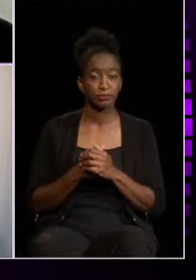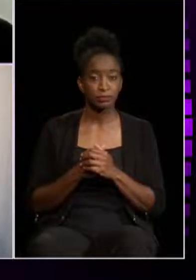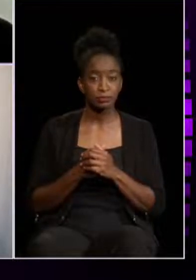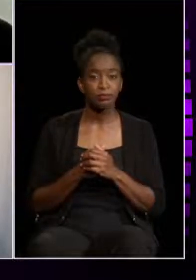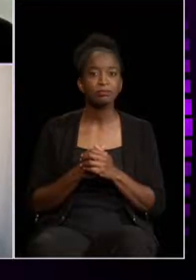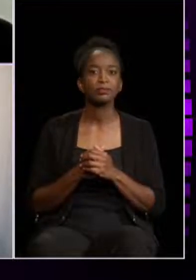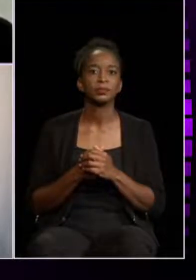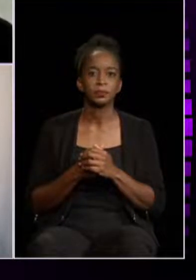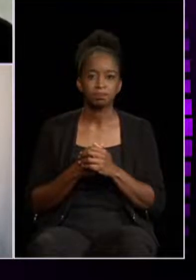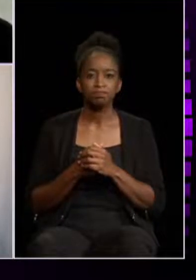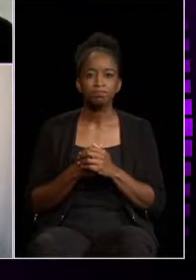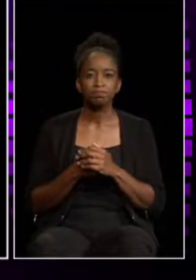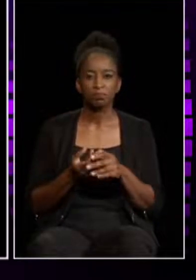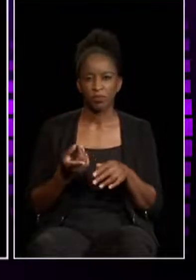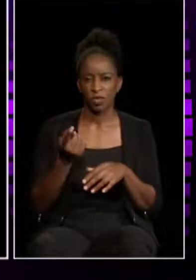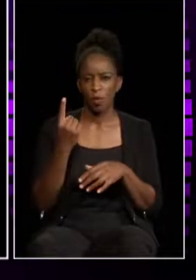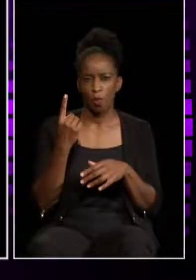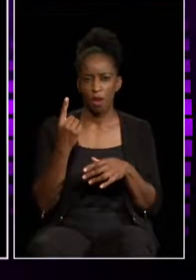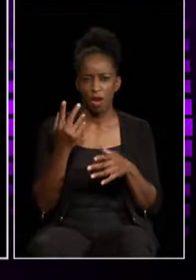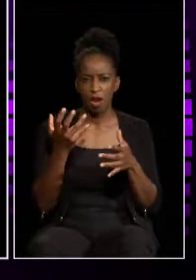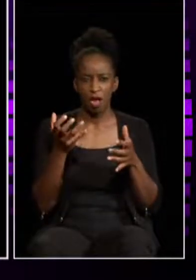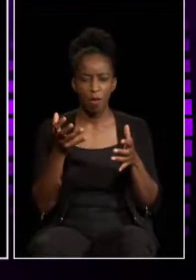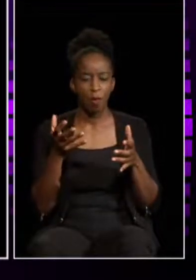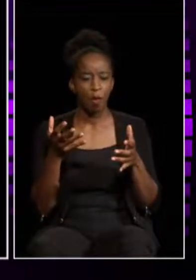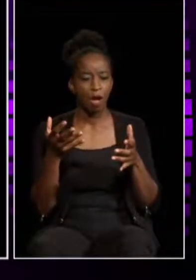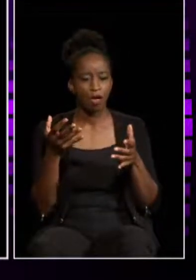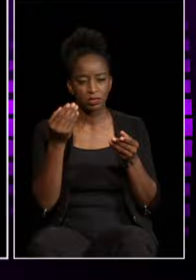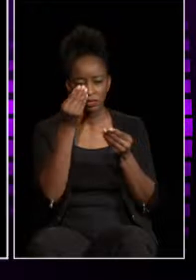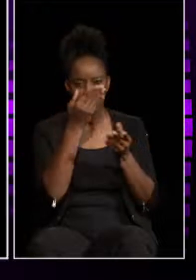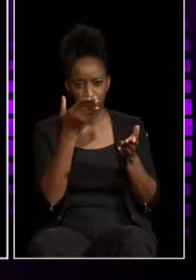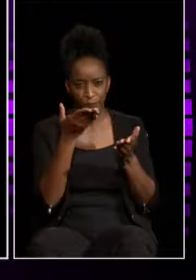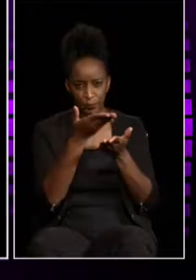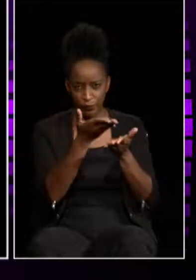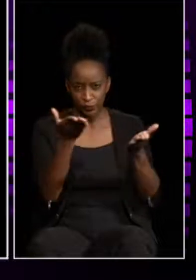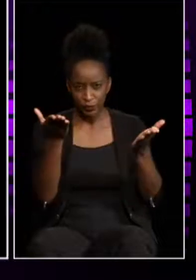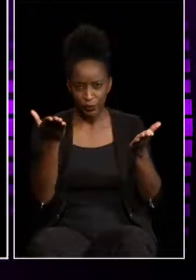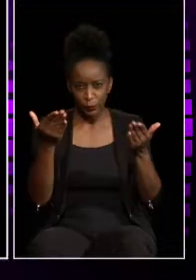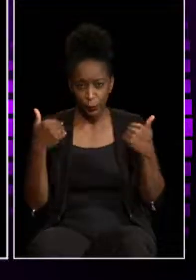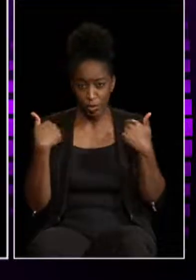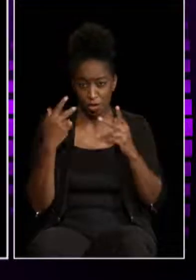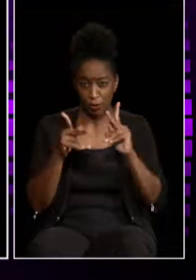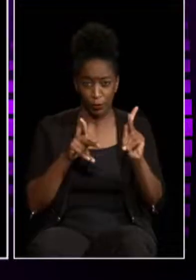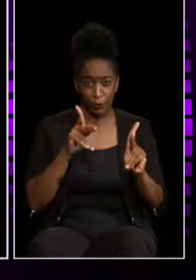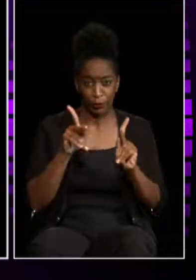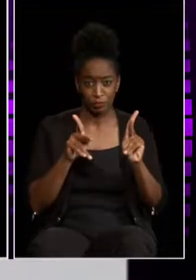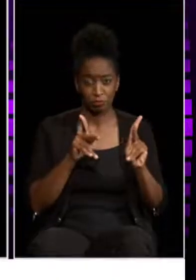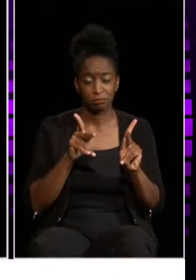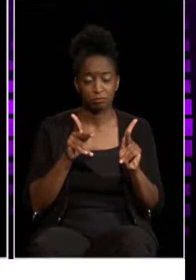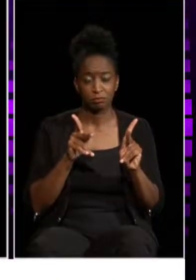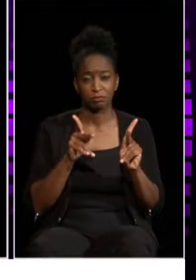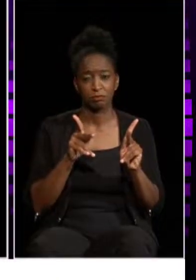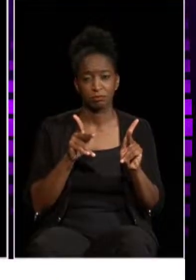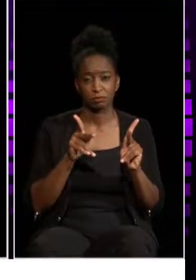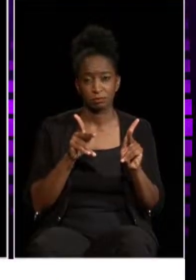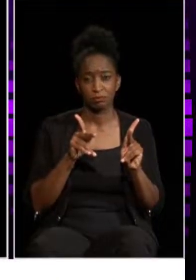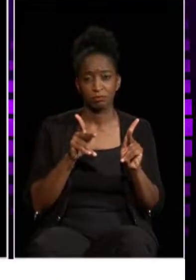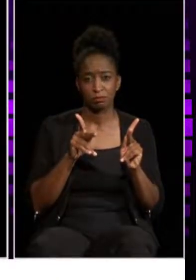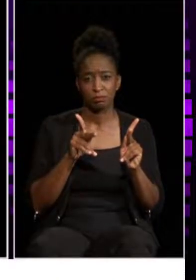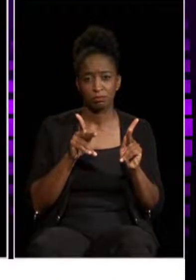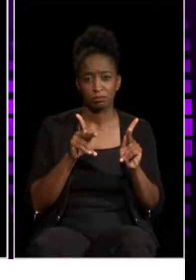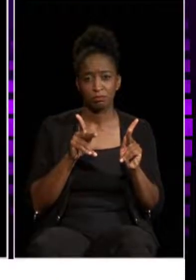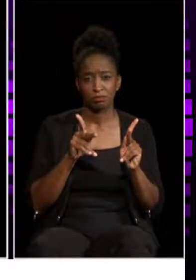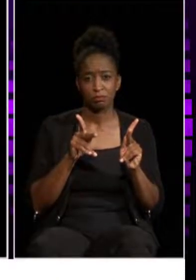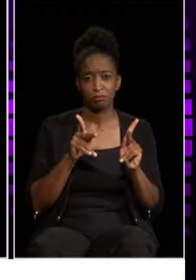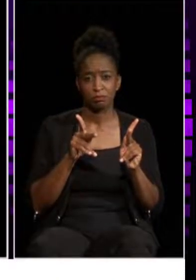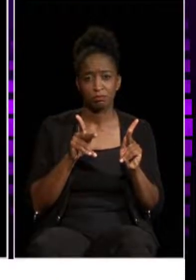Yes, one thing I want to say to the youth, whoever may be listening, is that you should pay more attention to those